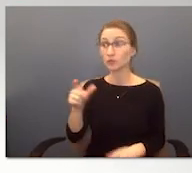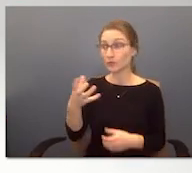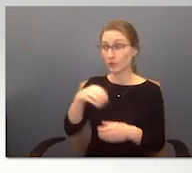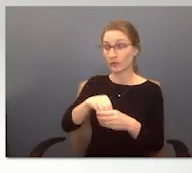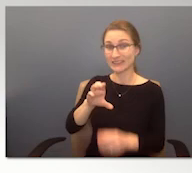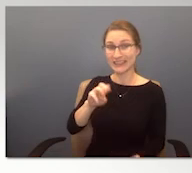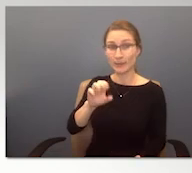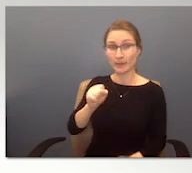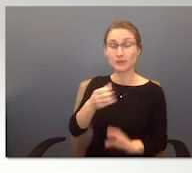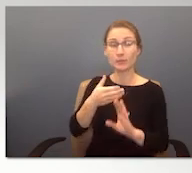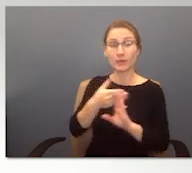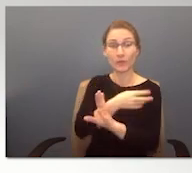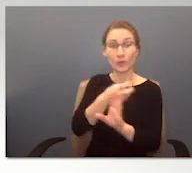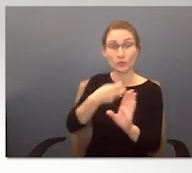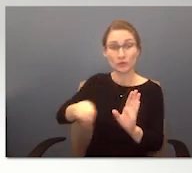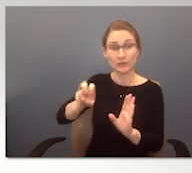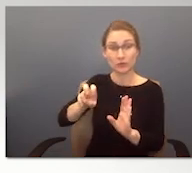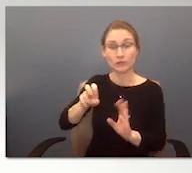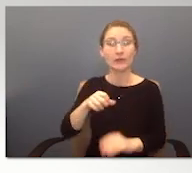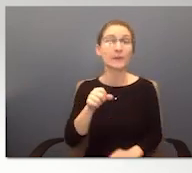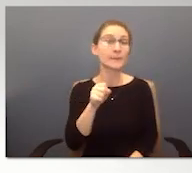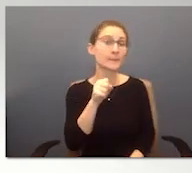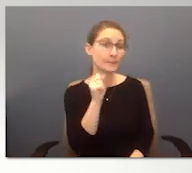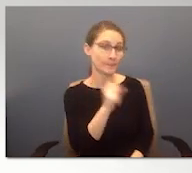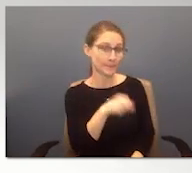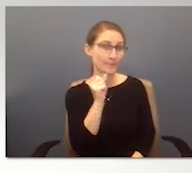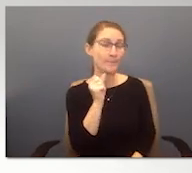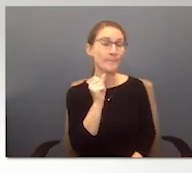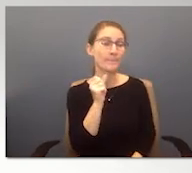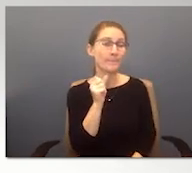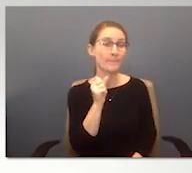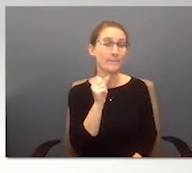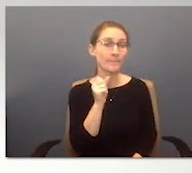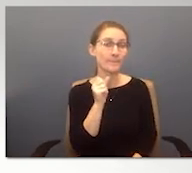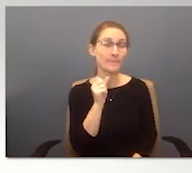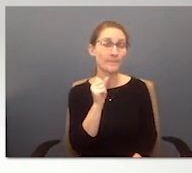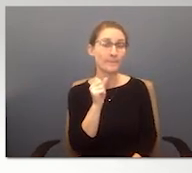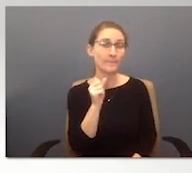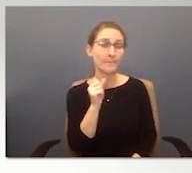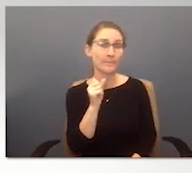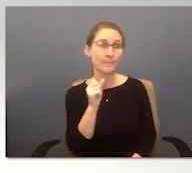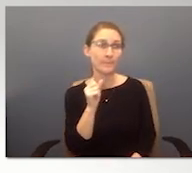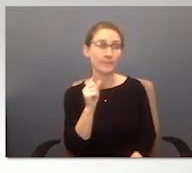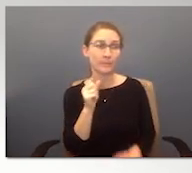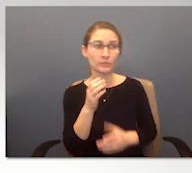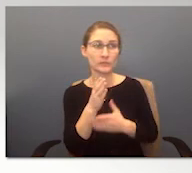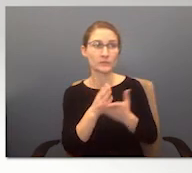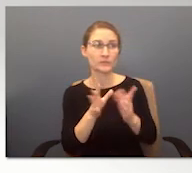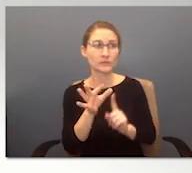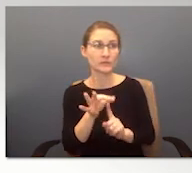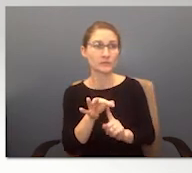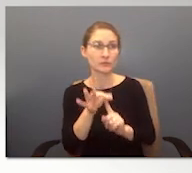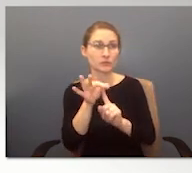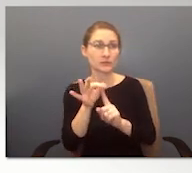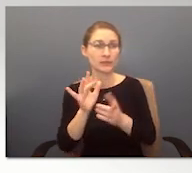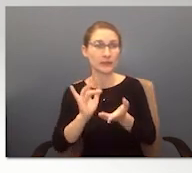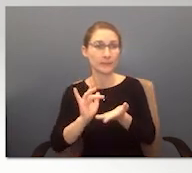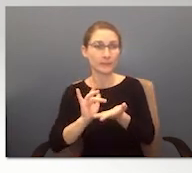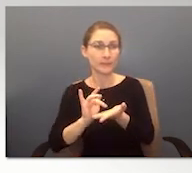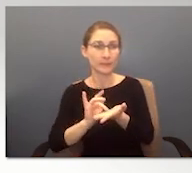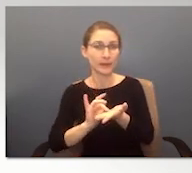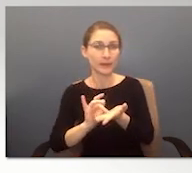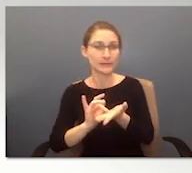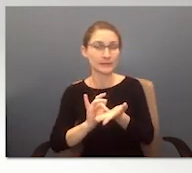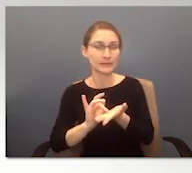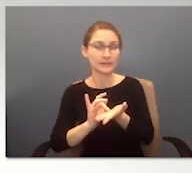which that literally made me cry. Because we have certain specialty meds, and one